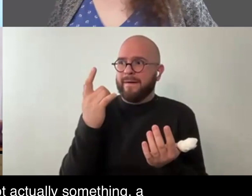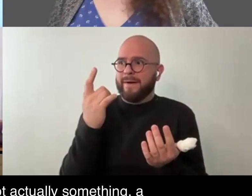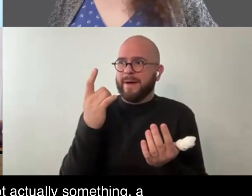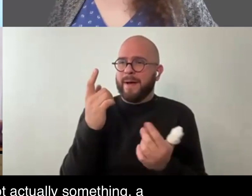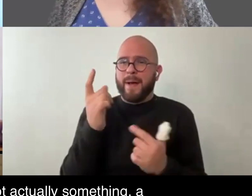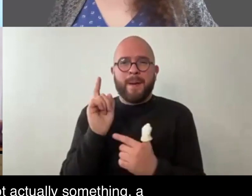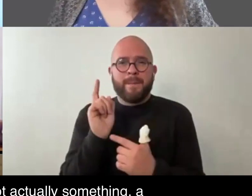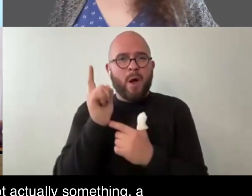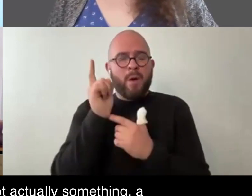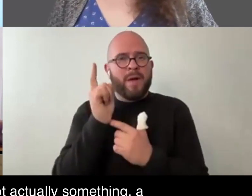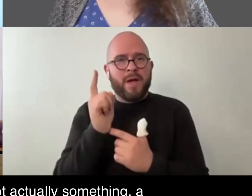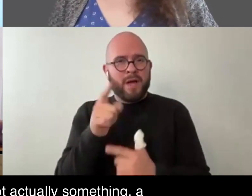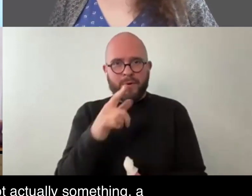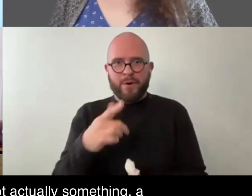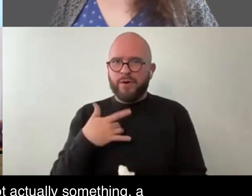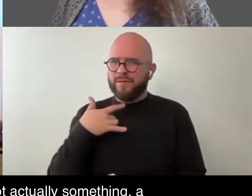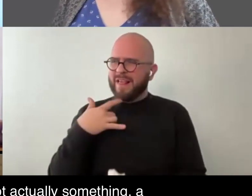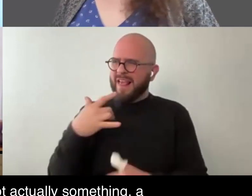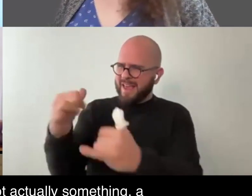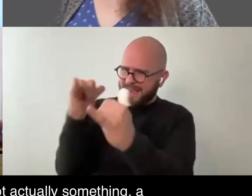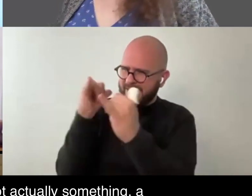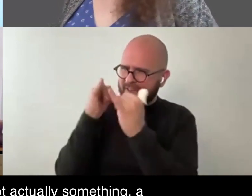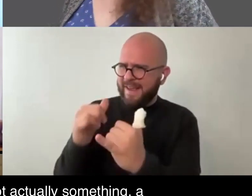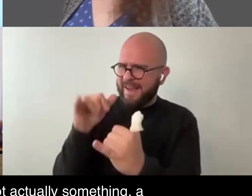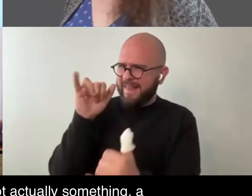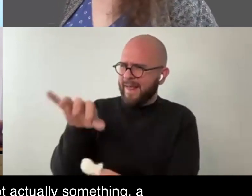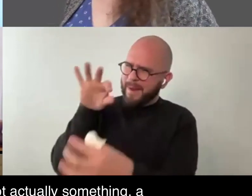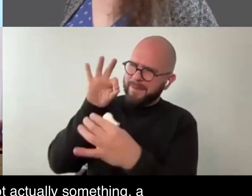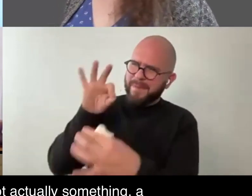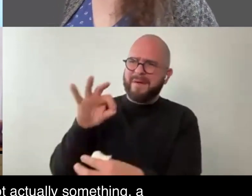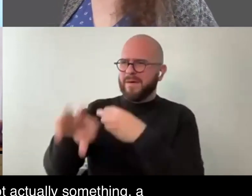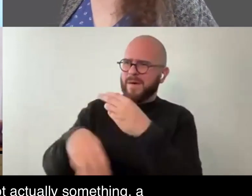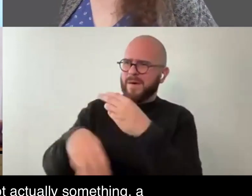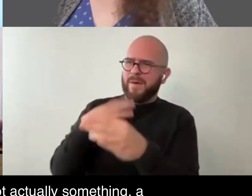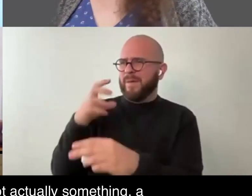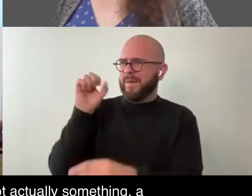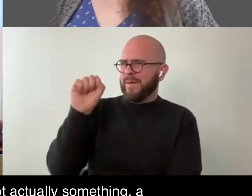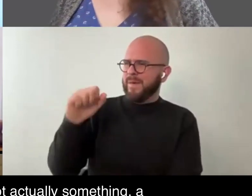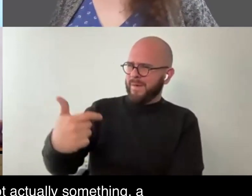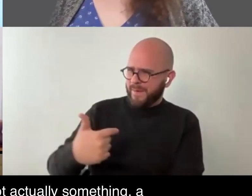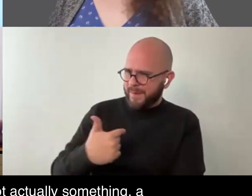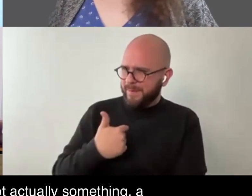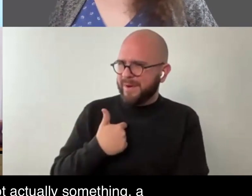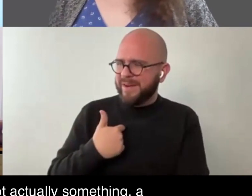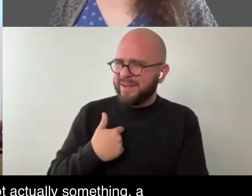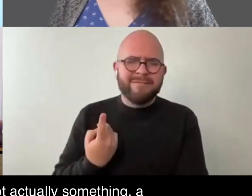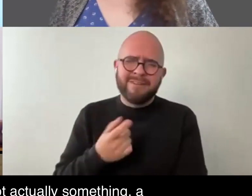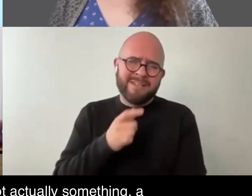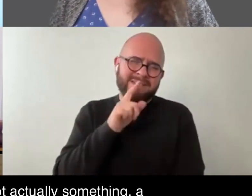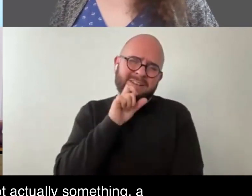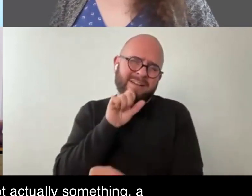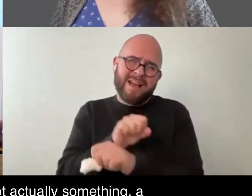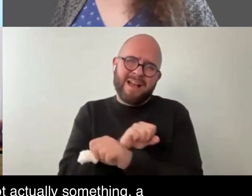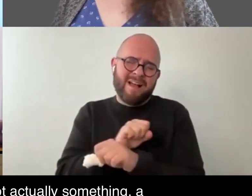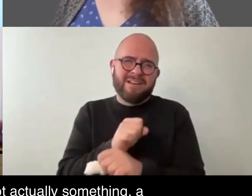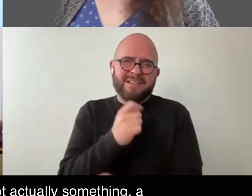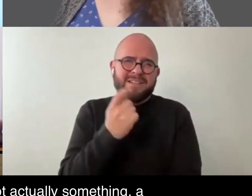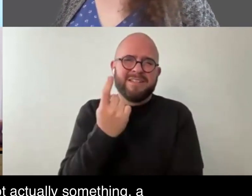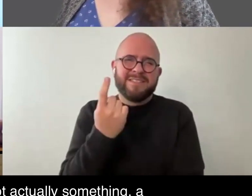you feel aligned with it, it's not actually a position that